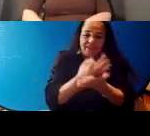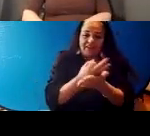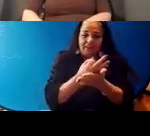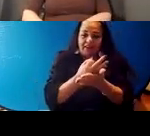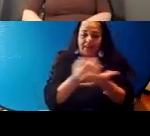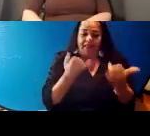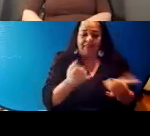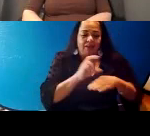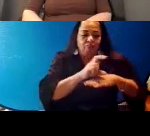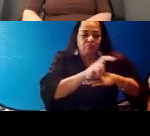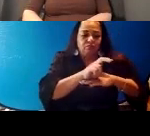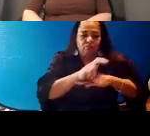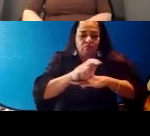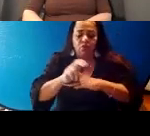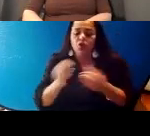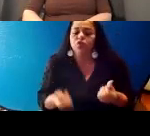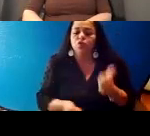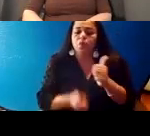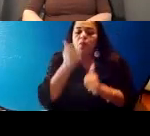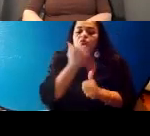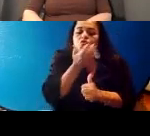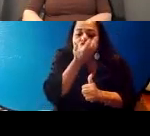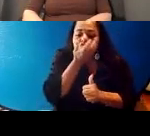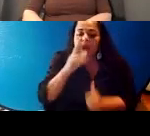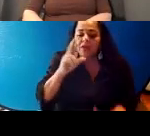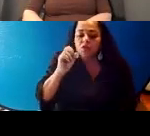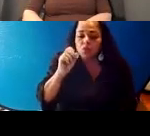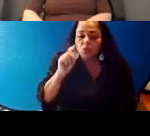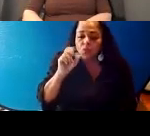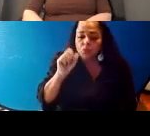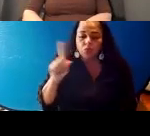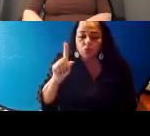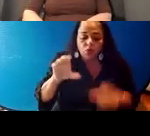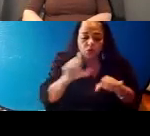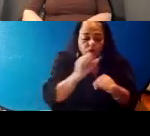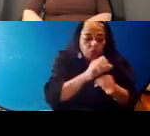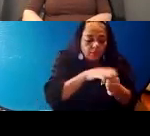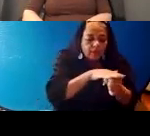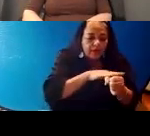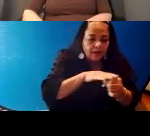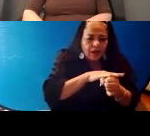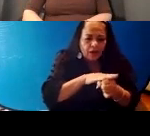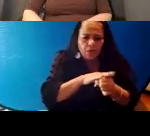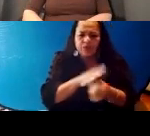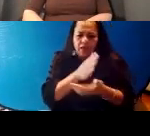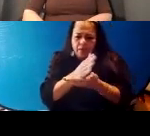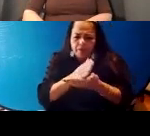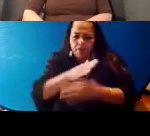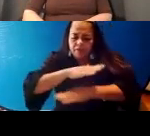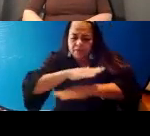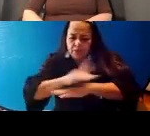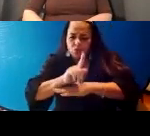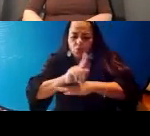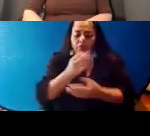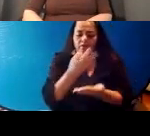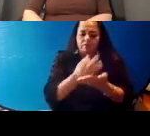the most grassroots, who are doing, you know, the work on corners and neighborhoods that aren't always a part of the tables where the funding flows,